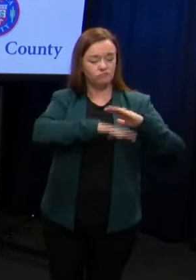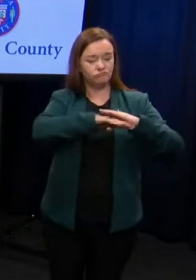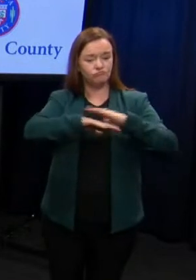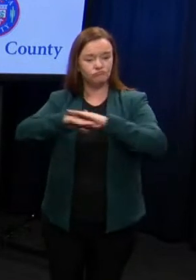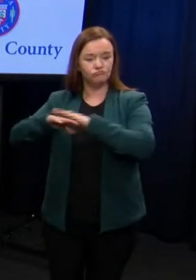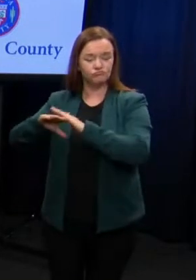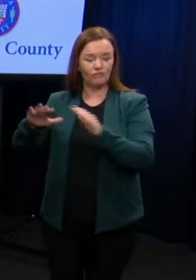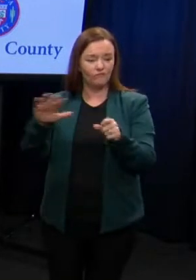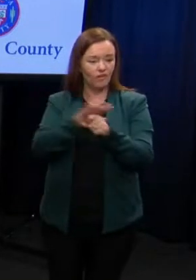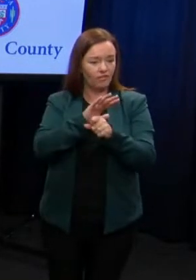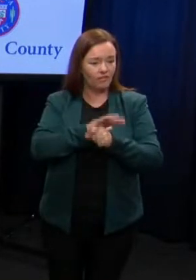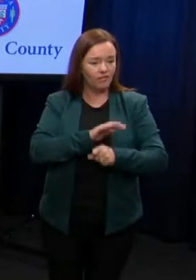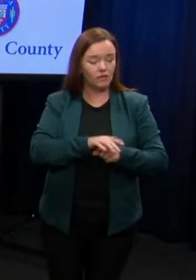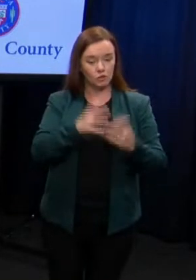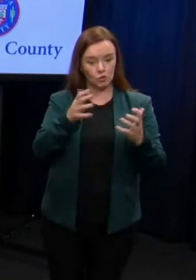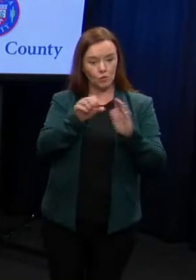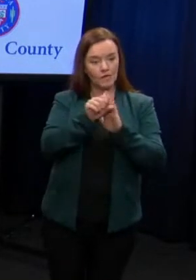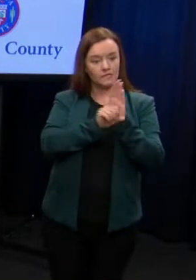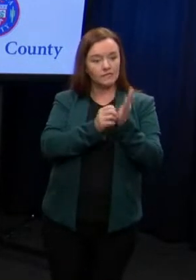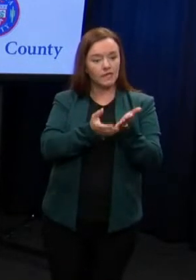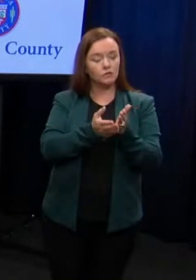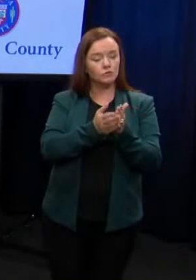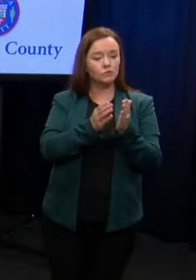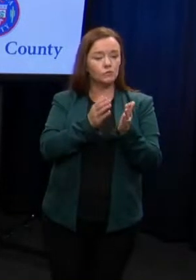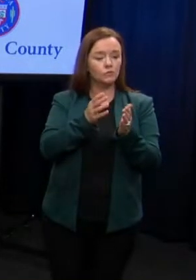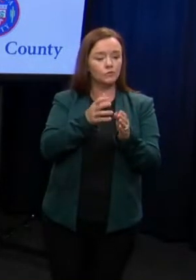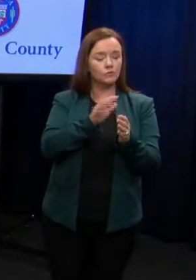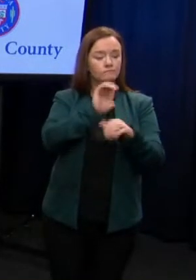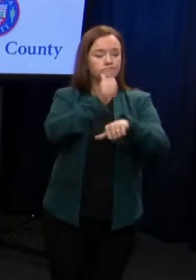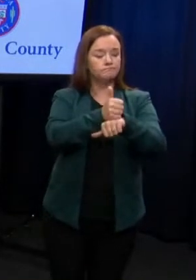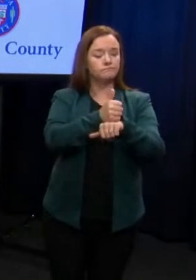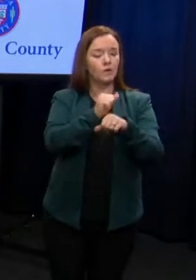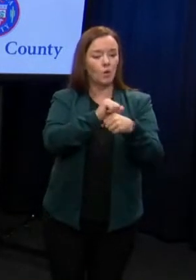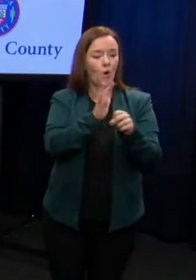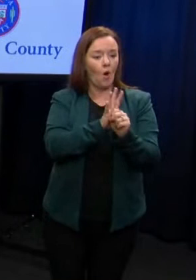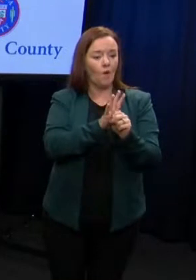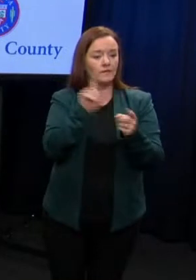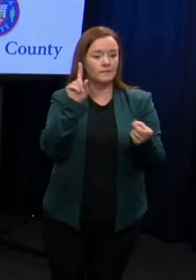want the state to file any additional COVID mitigation plans?